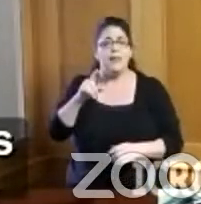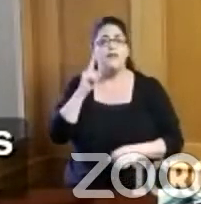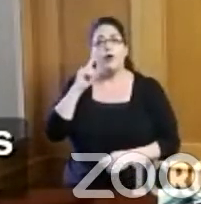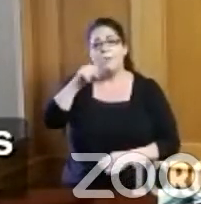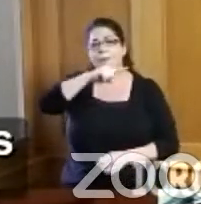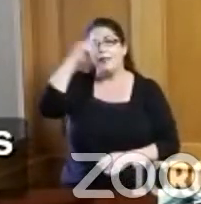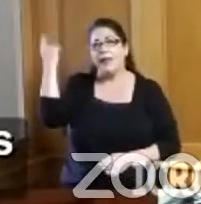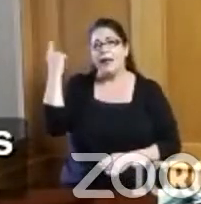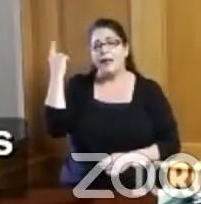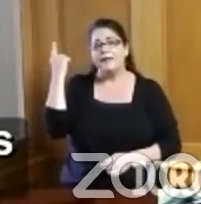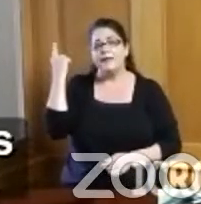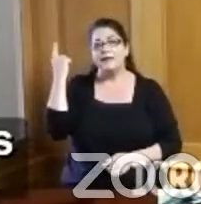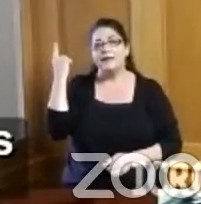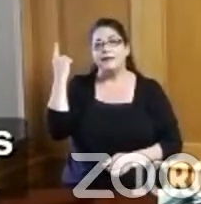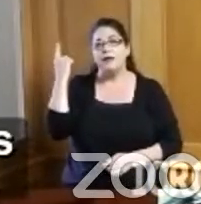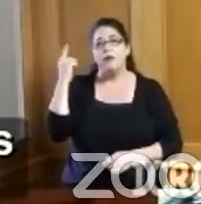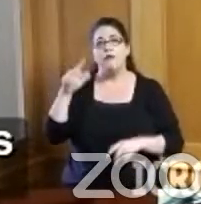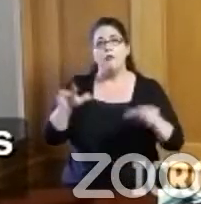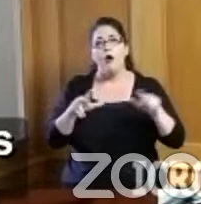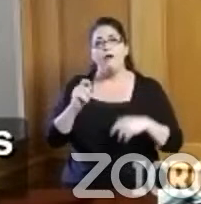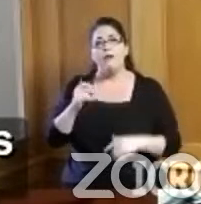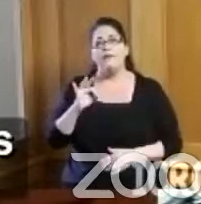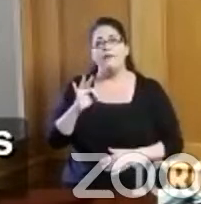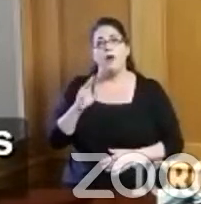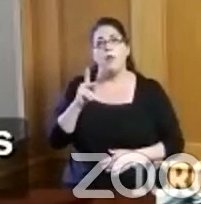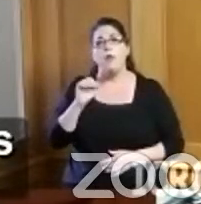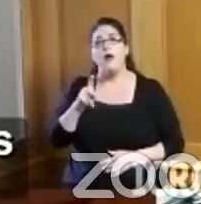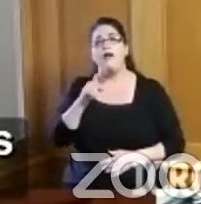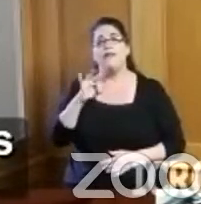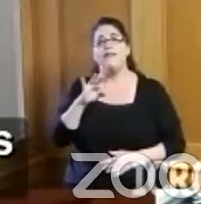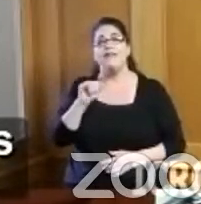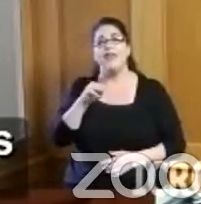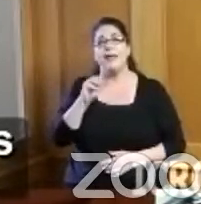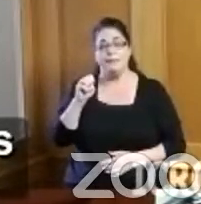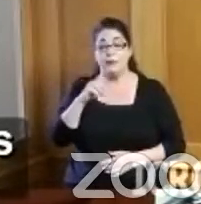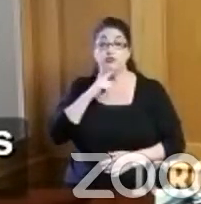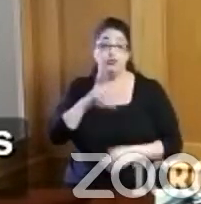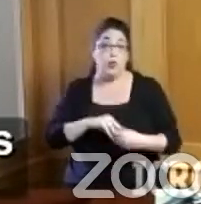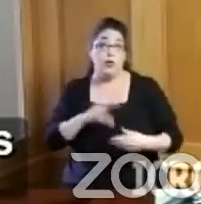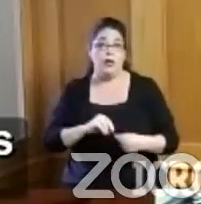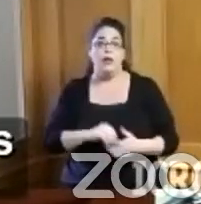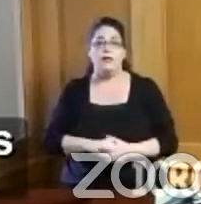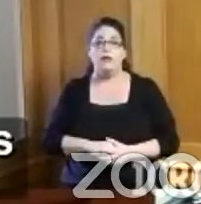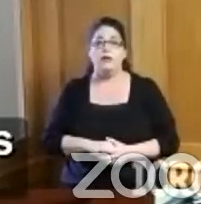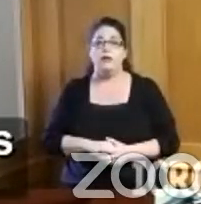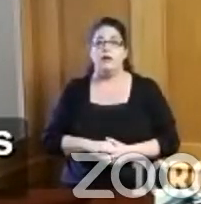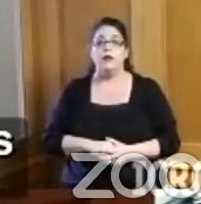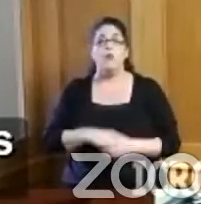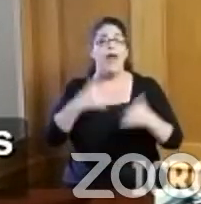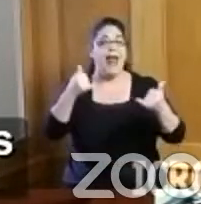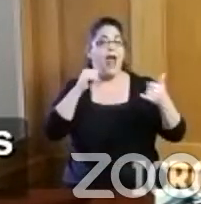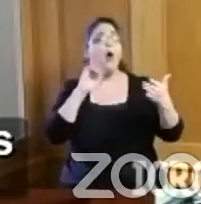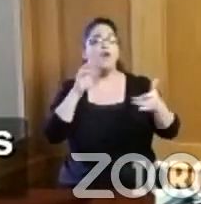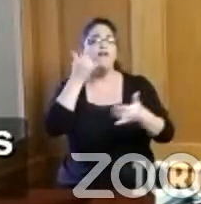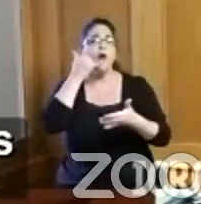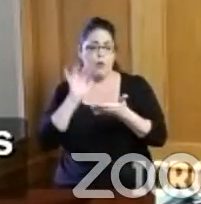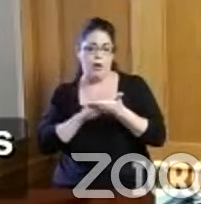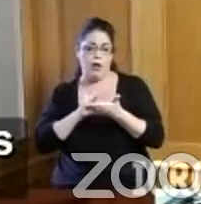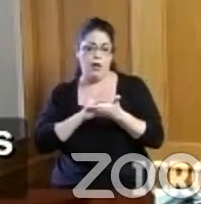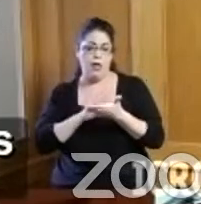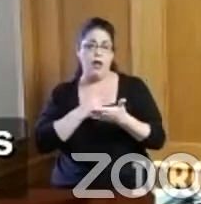Black Walk of Fame. And I thought to myself, this is a true story. Google right now, ladies and gentlemen, when